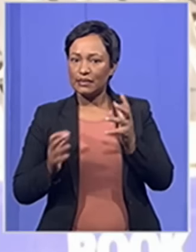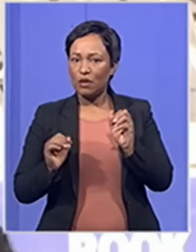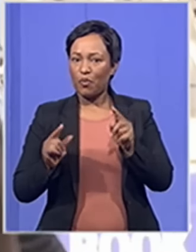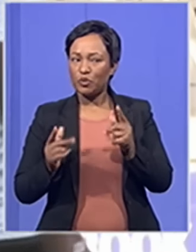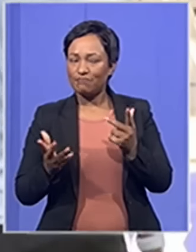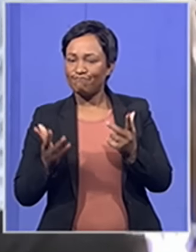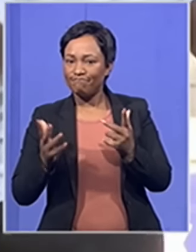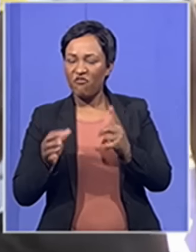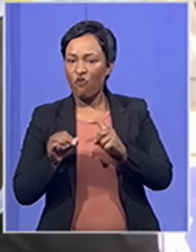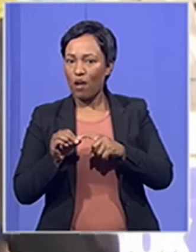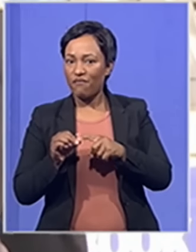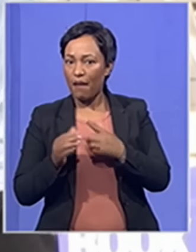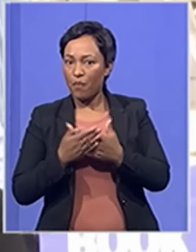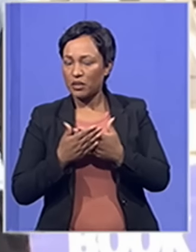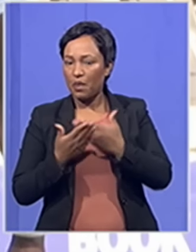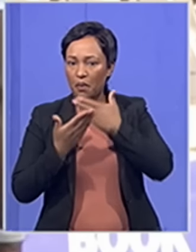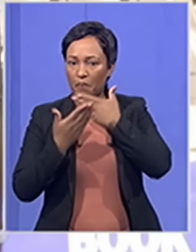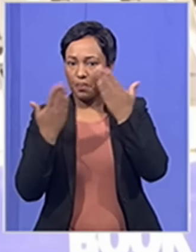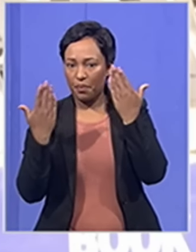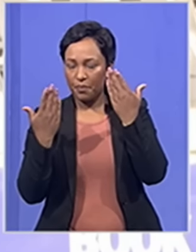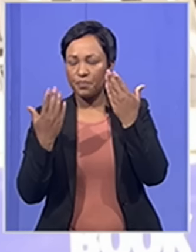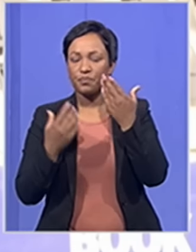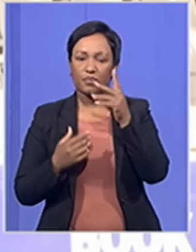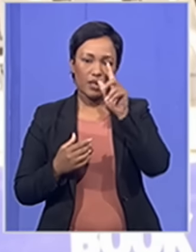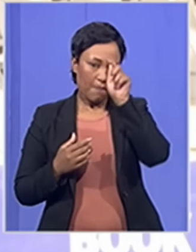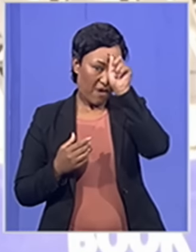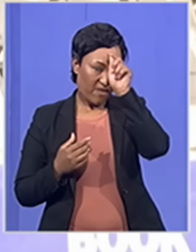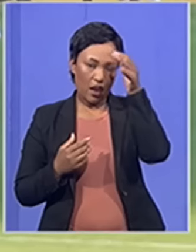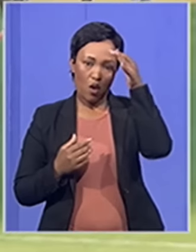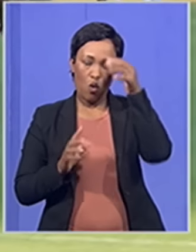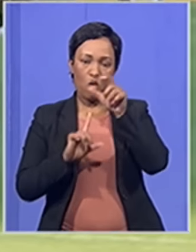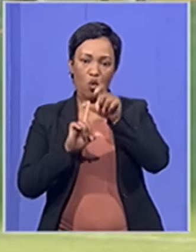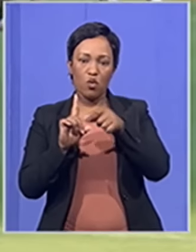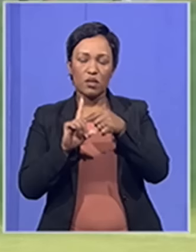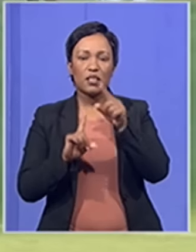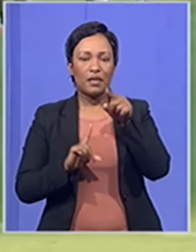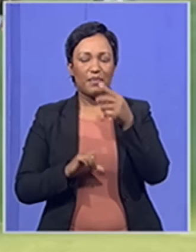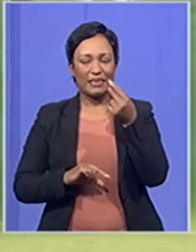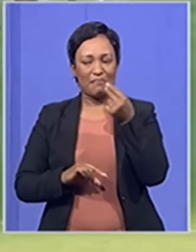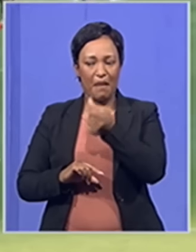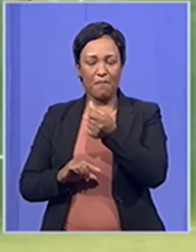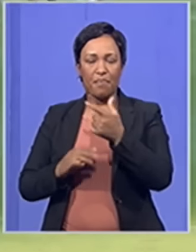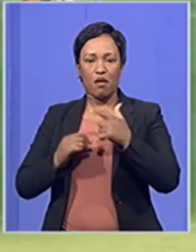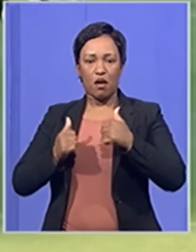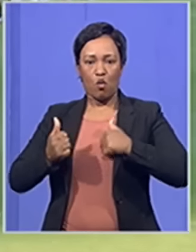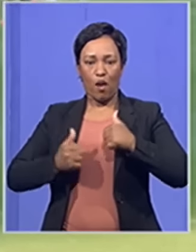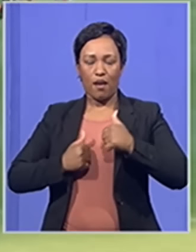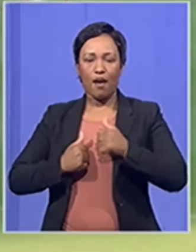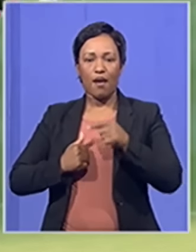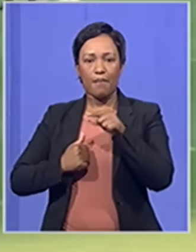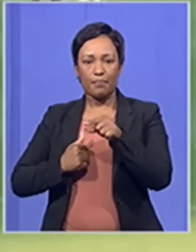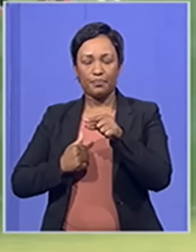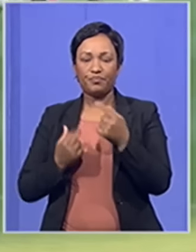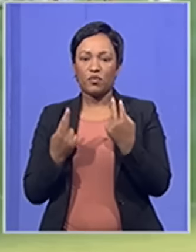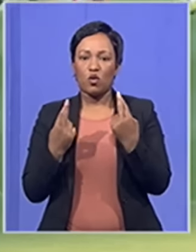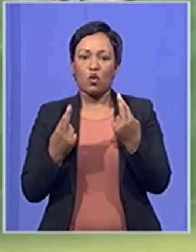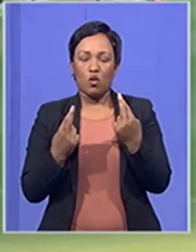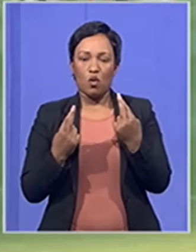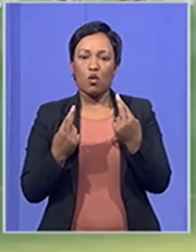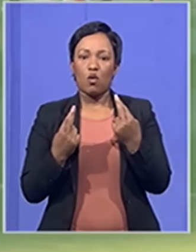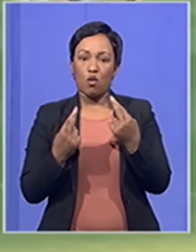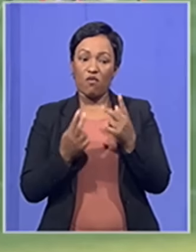kalo ya go qualifya. Mokatisi wa Bafana a re ba tshwanetse go fenya Rwanda, mme ditsholofelo tsa bona ke gore dipholo tsa motshameko